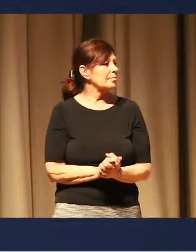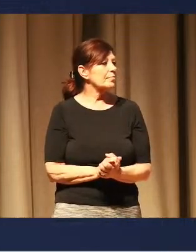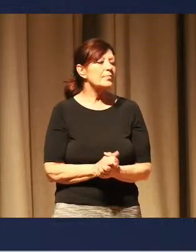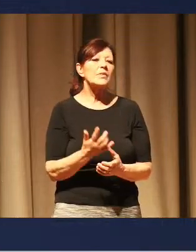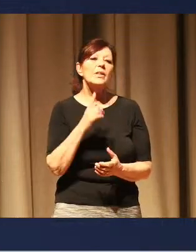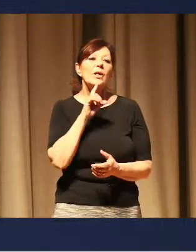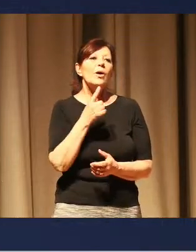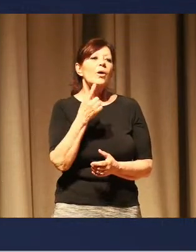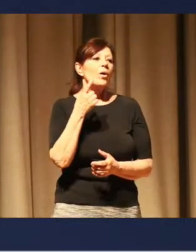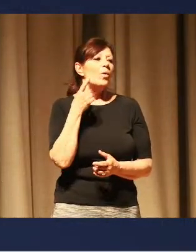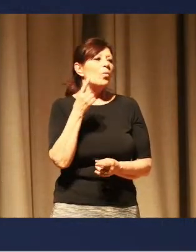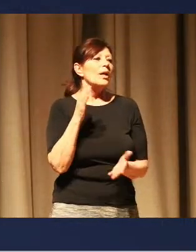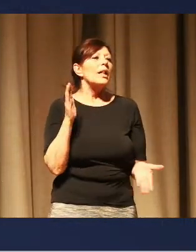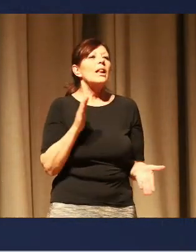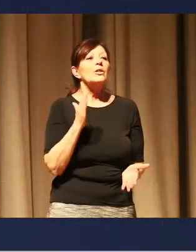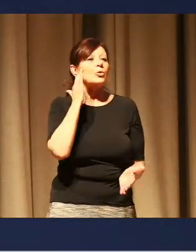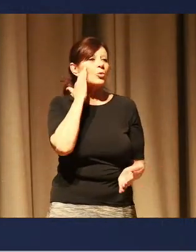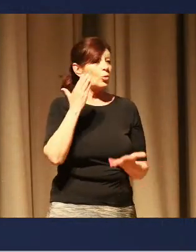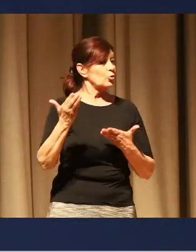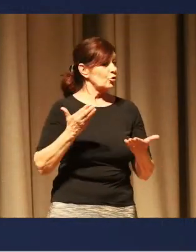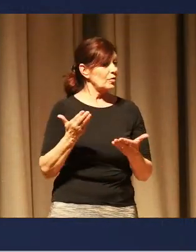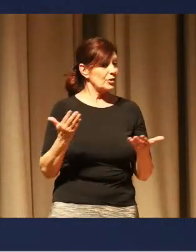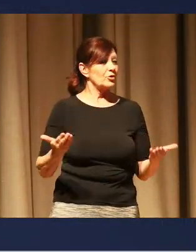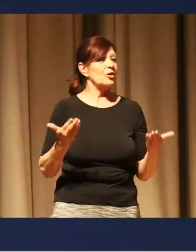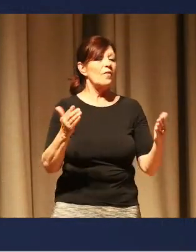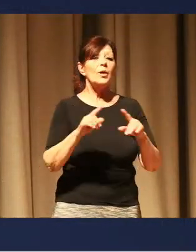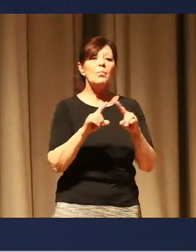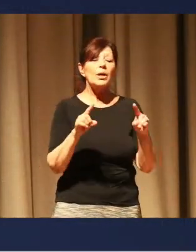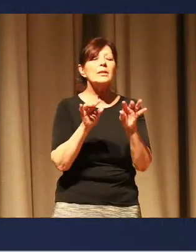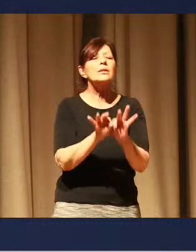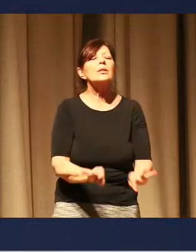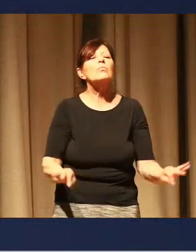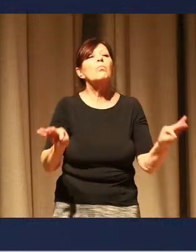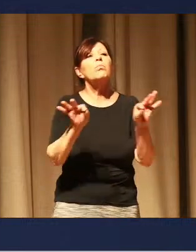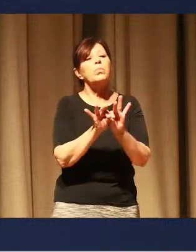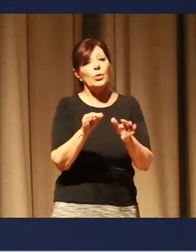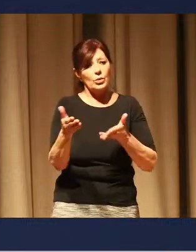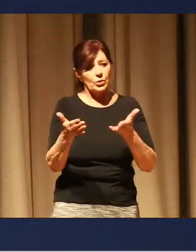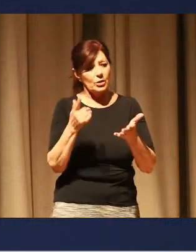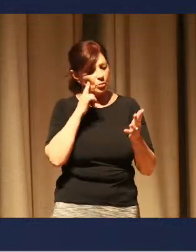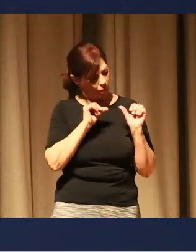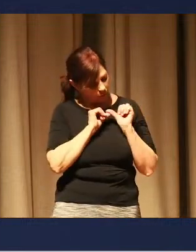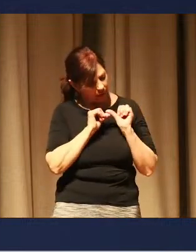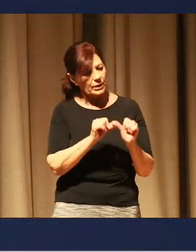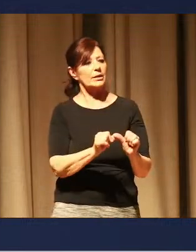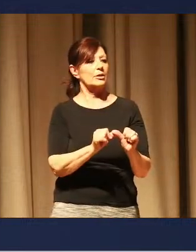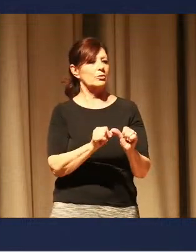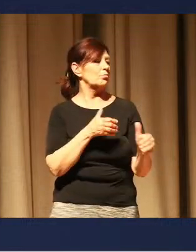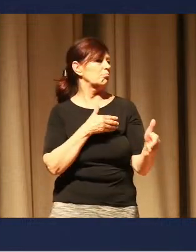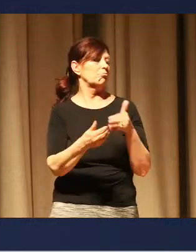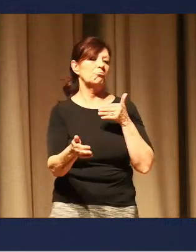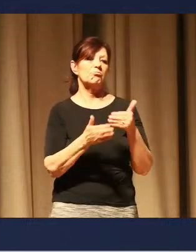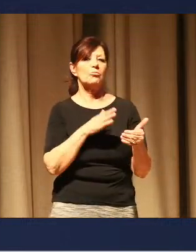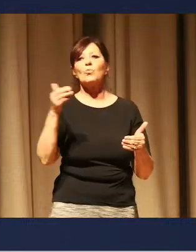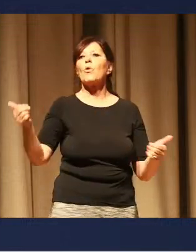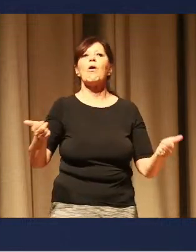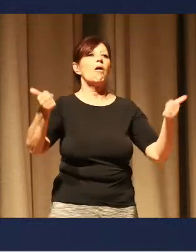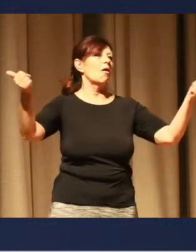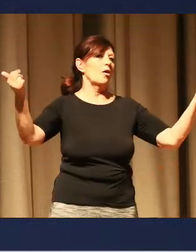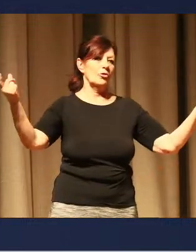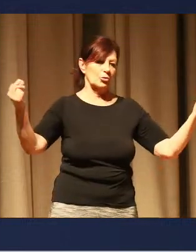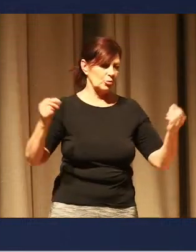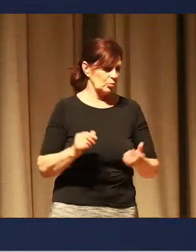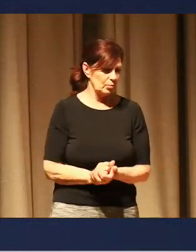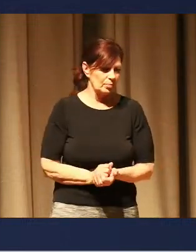It's one of the lesser-known services offered by Erie County, but it's an important service that we will continue to do regardless of what others do